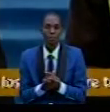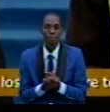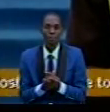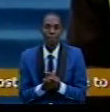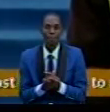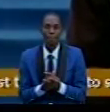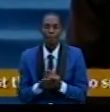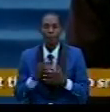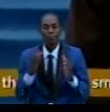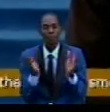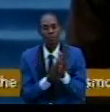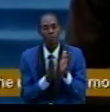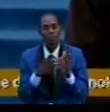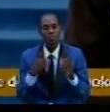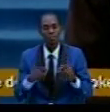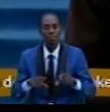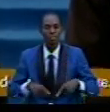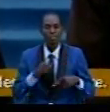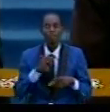Praise the living God.